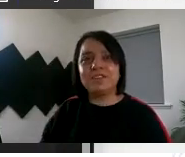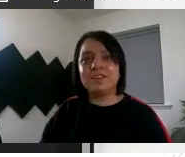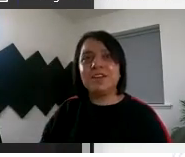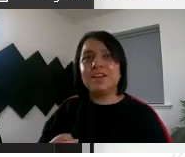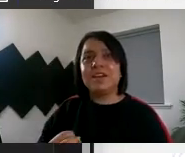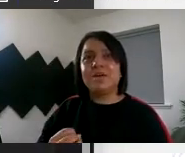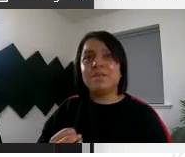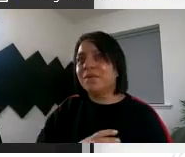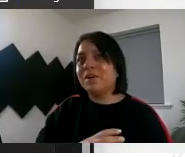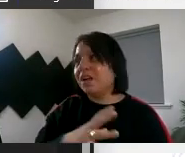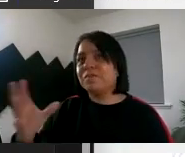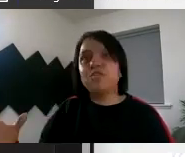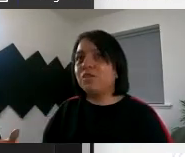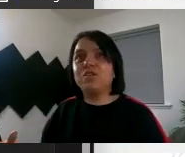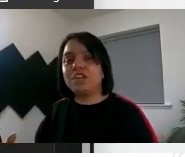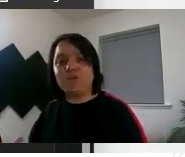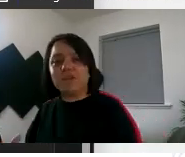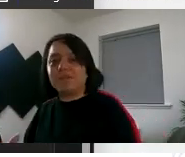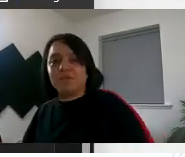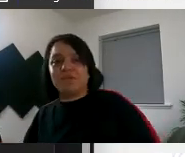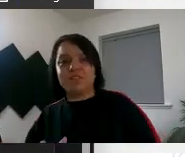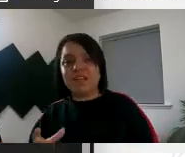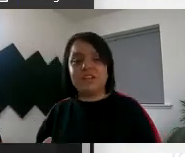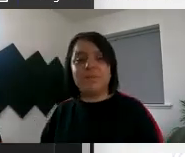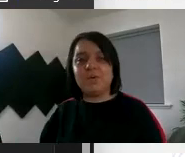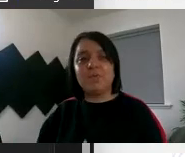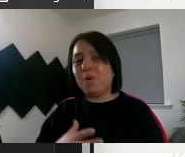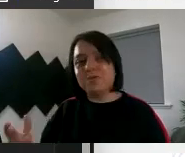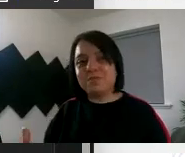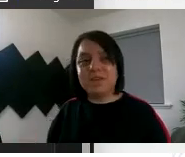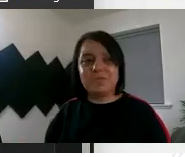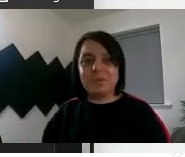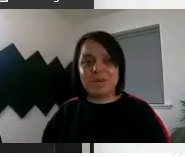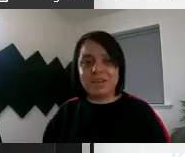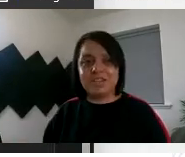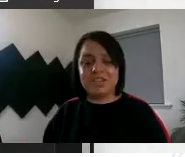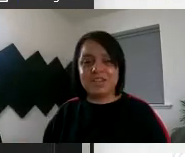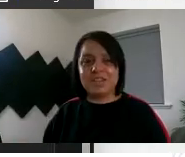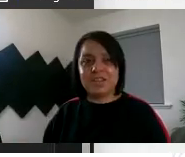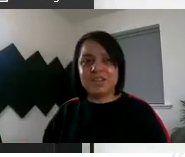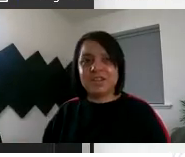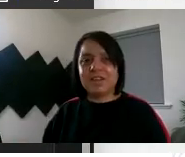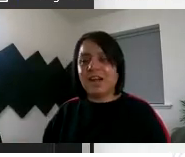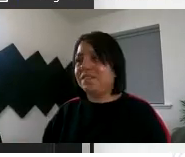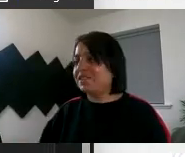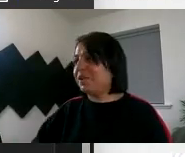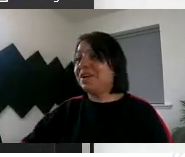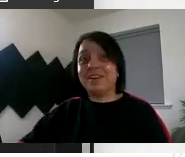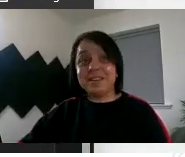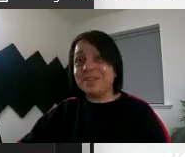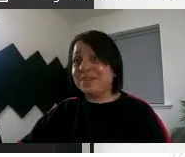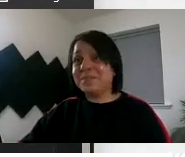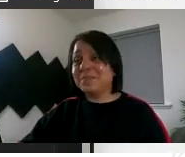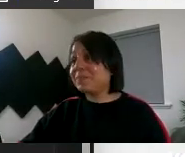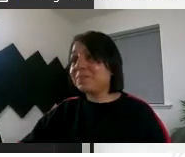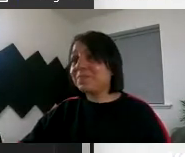English. But not your general people, day-to-day people won't speak proper English. And this is what you got to get